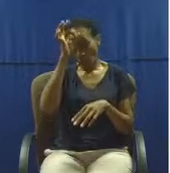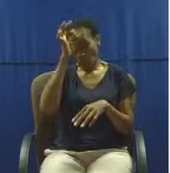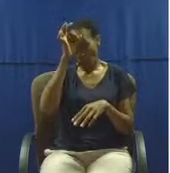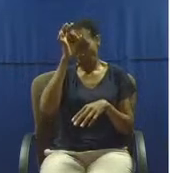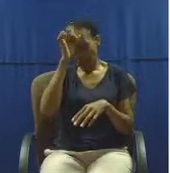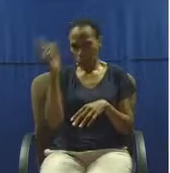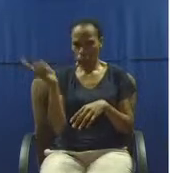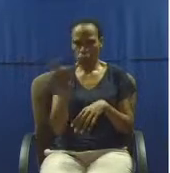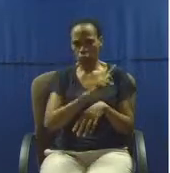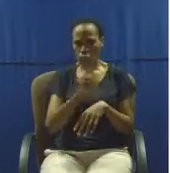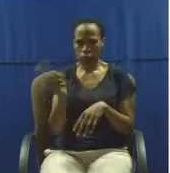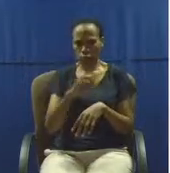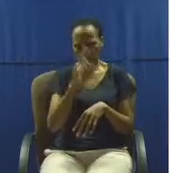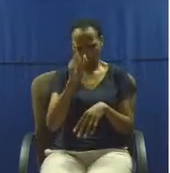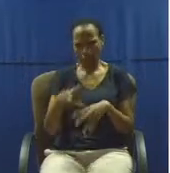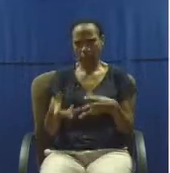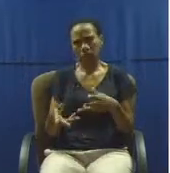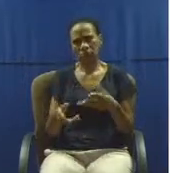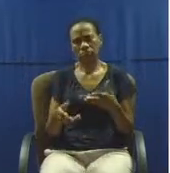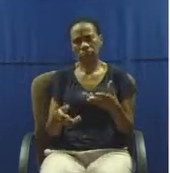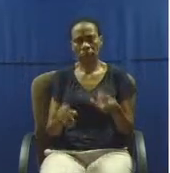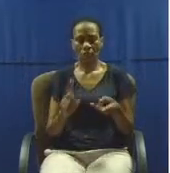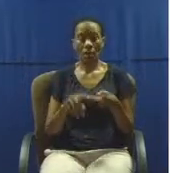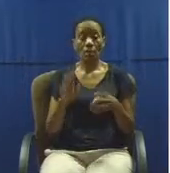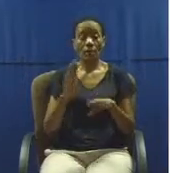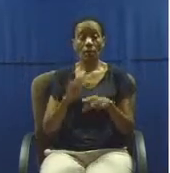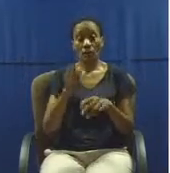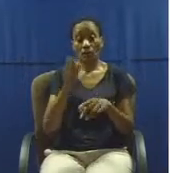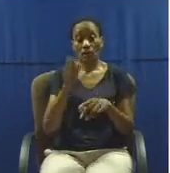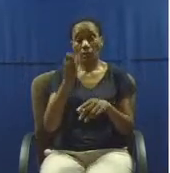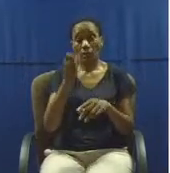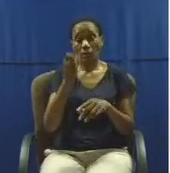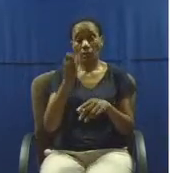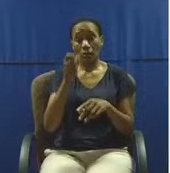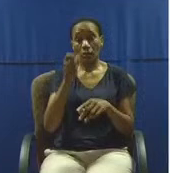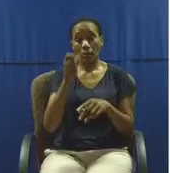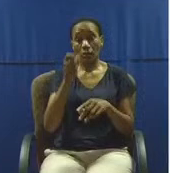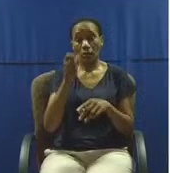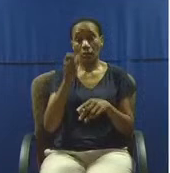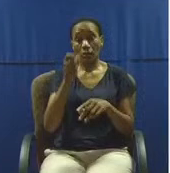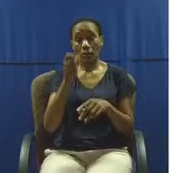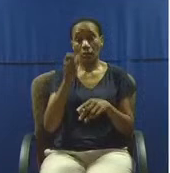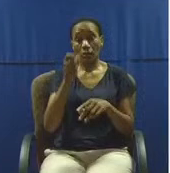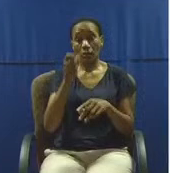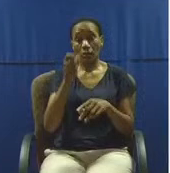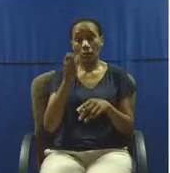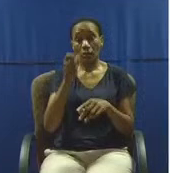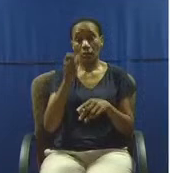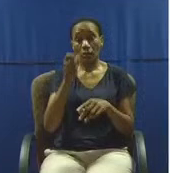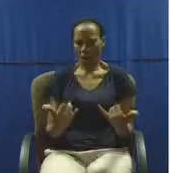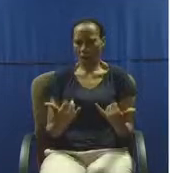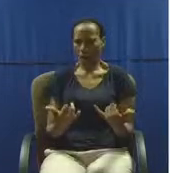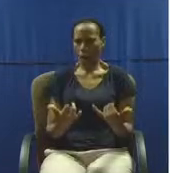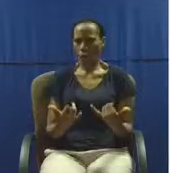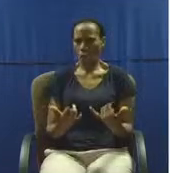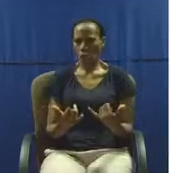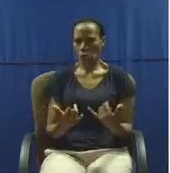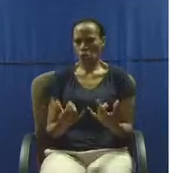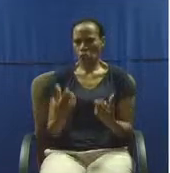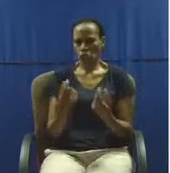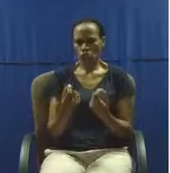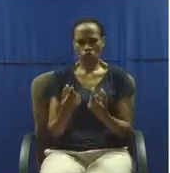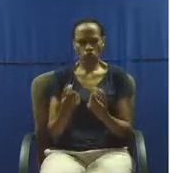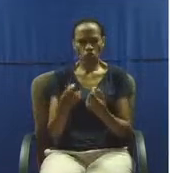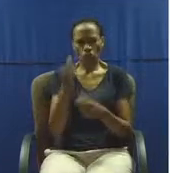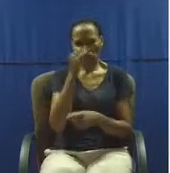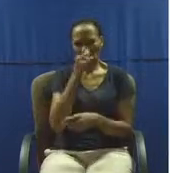and that criminals are now so brazen and so bold as to be able to embark